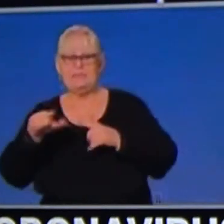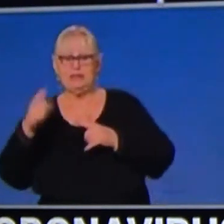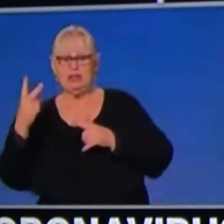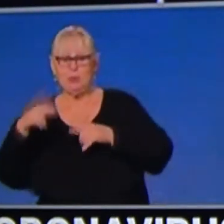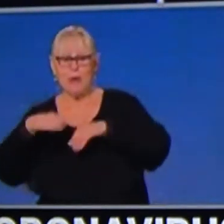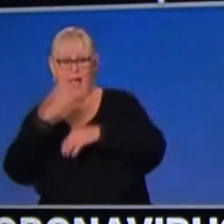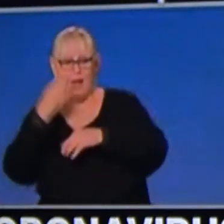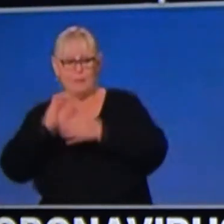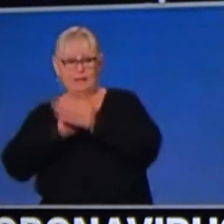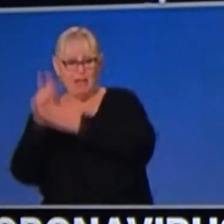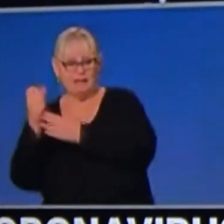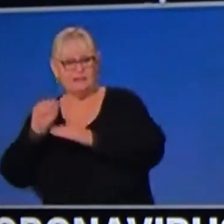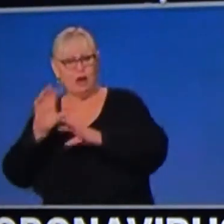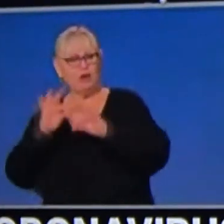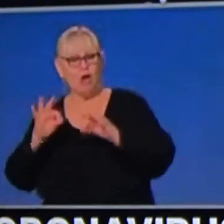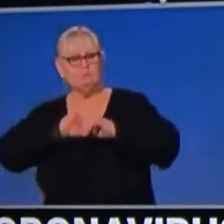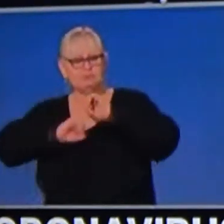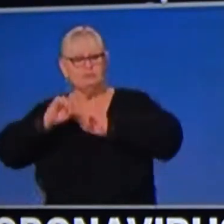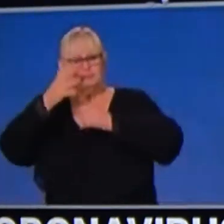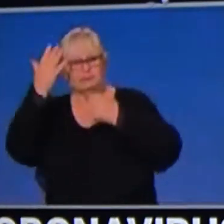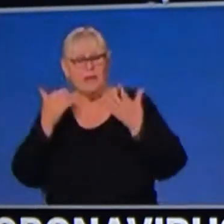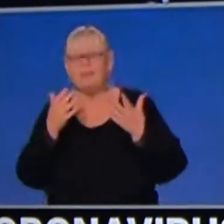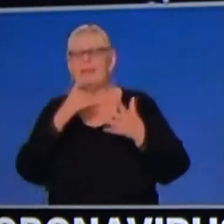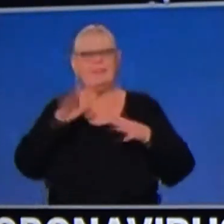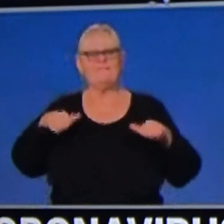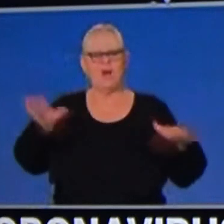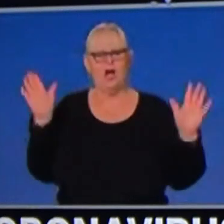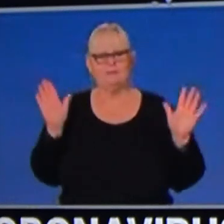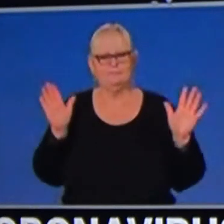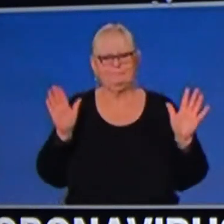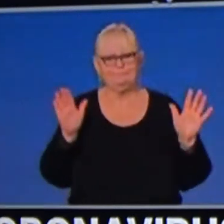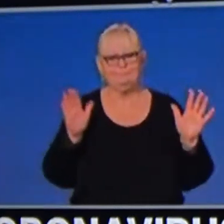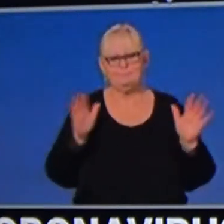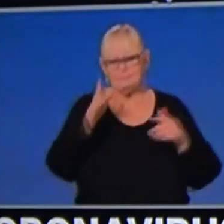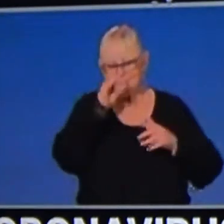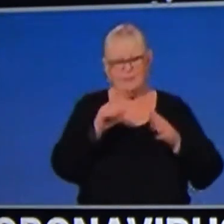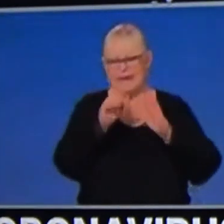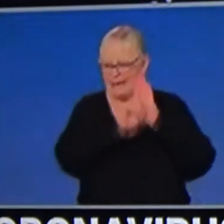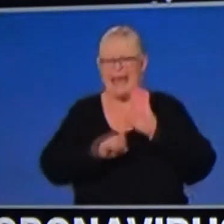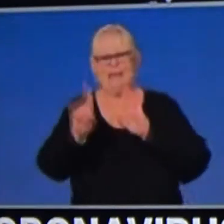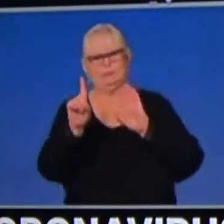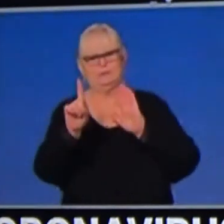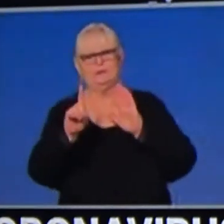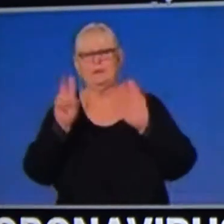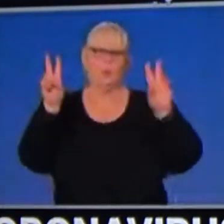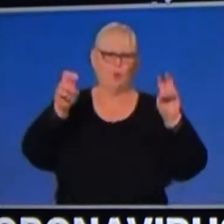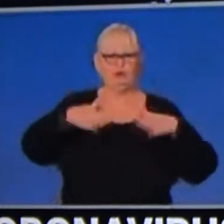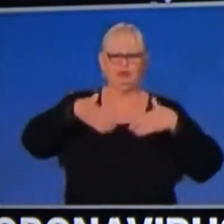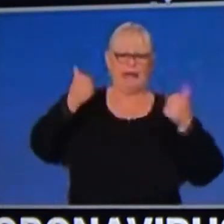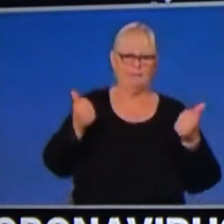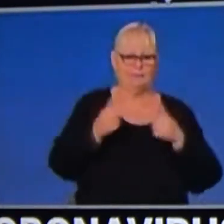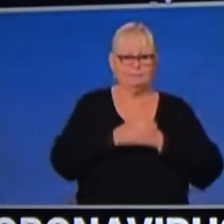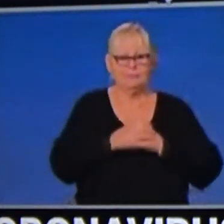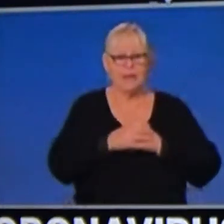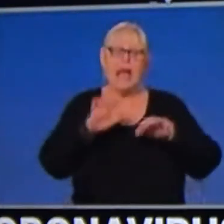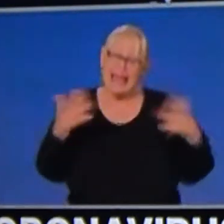are making an assumption in our modelling that people who are released from isolation are now recovered. There's no longer, unless